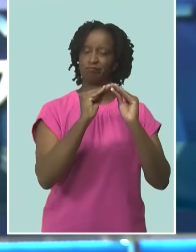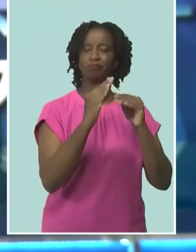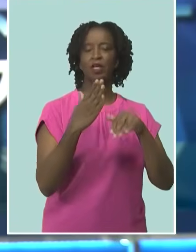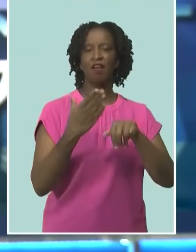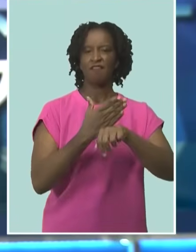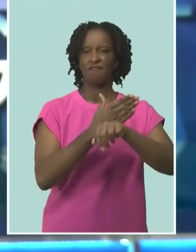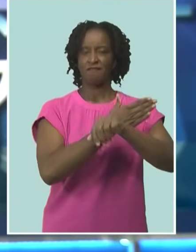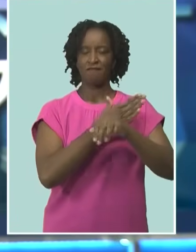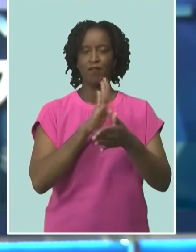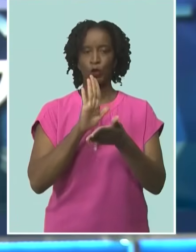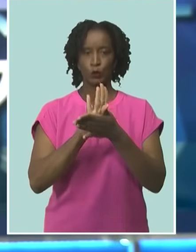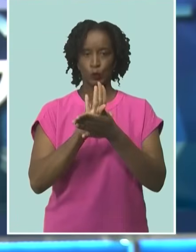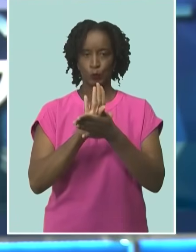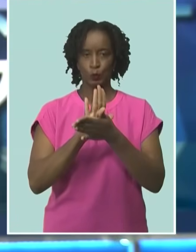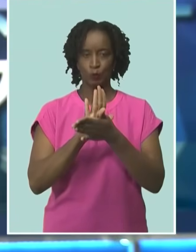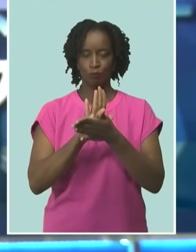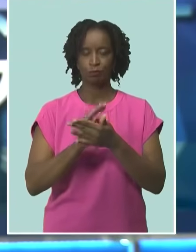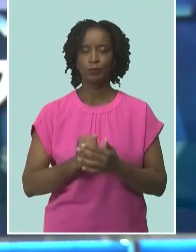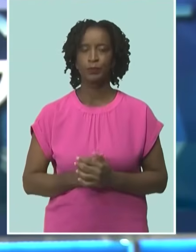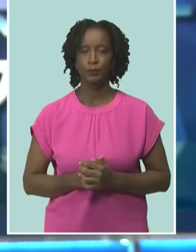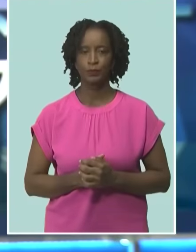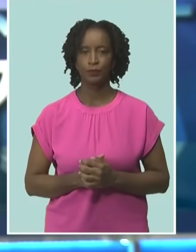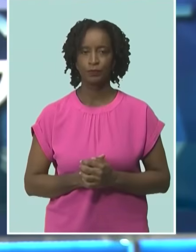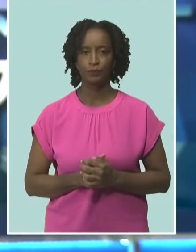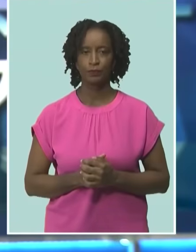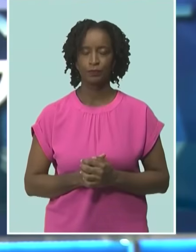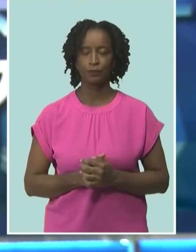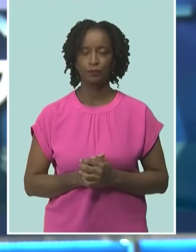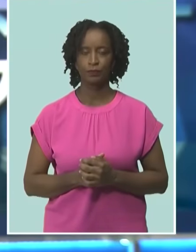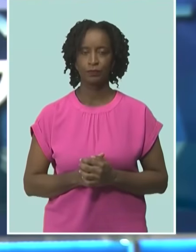year 2025 to 2026.